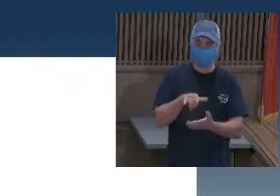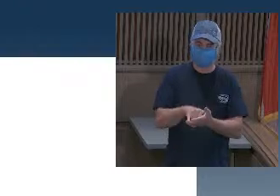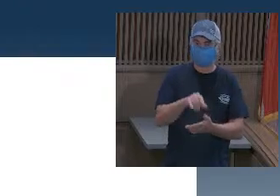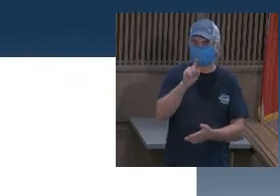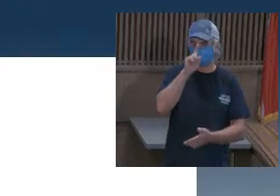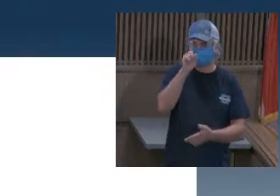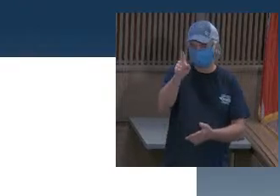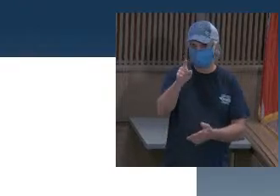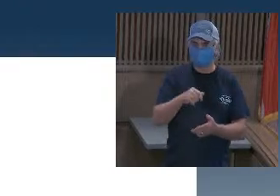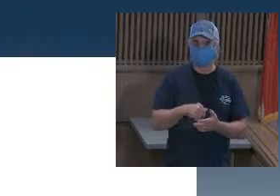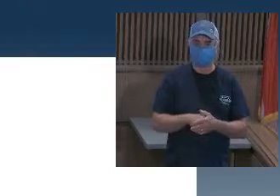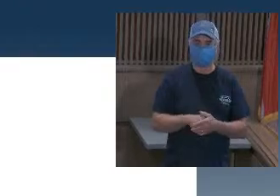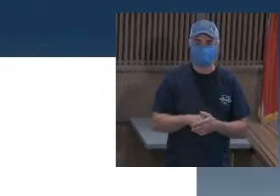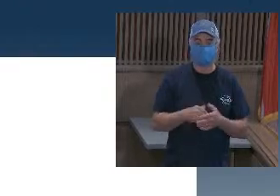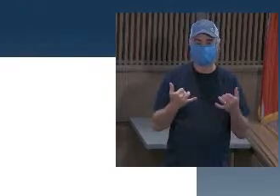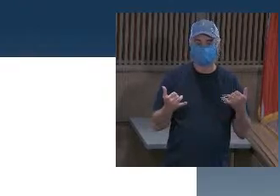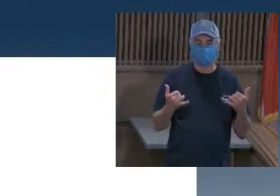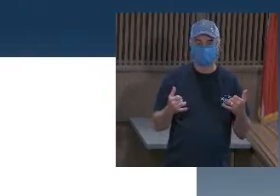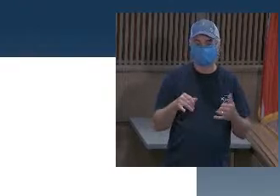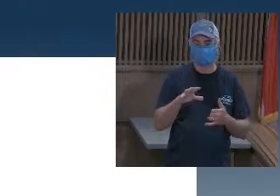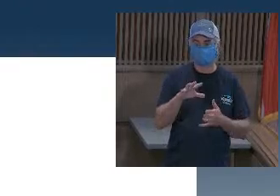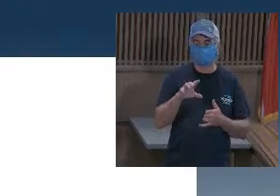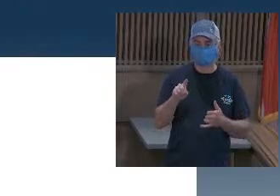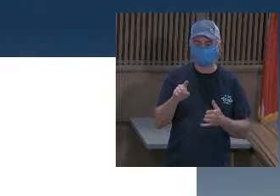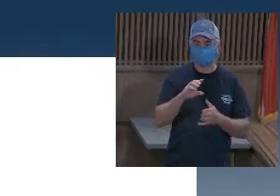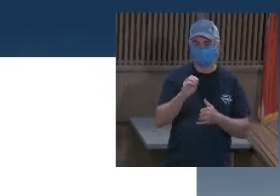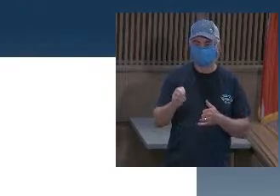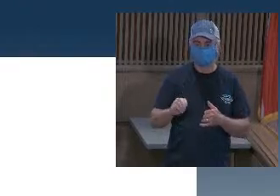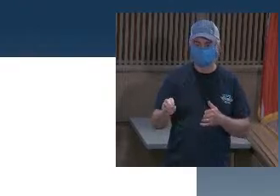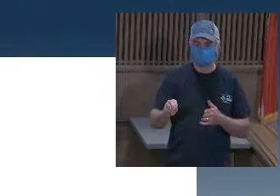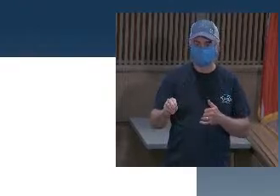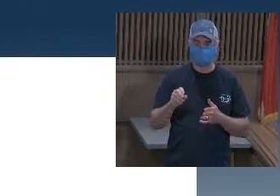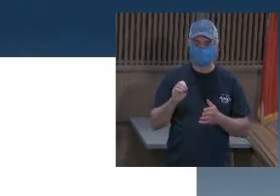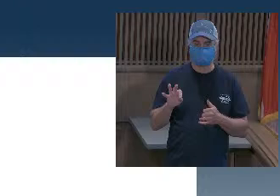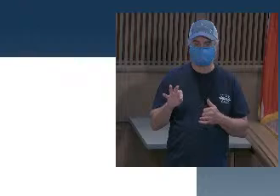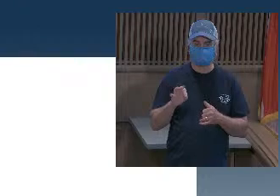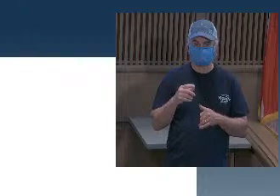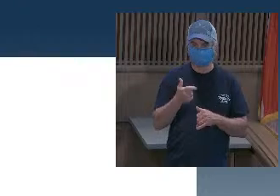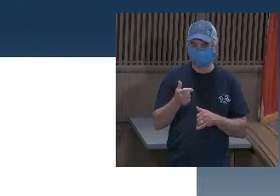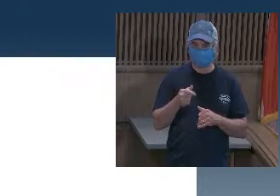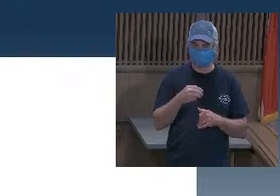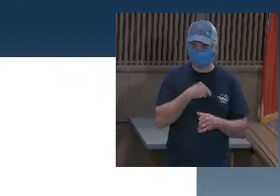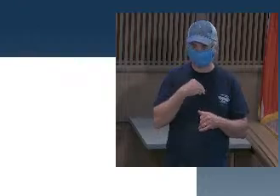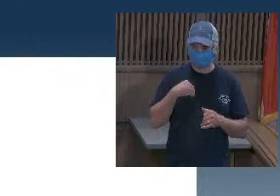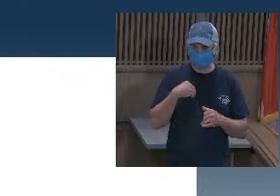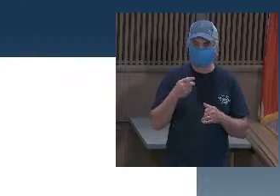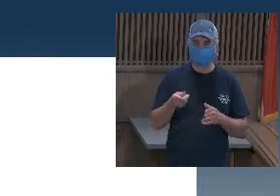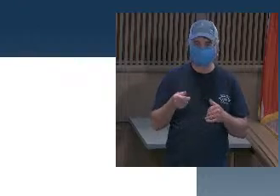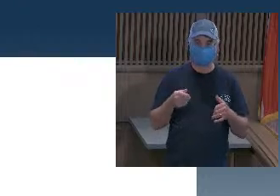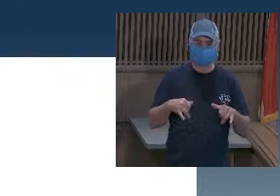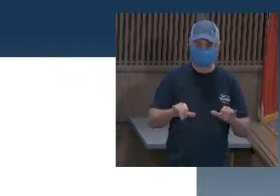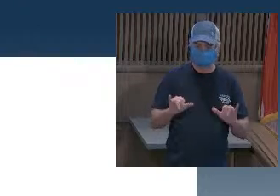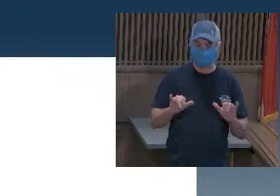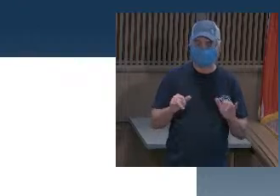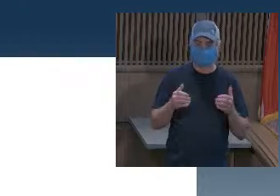do. Currently, 51% of Georgians have had at least one COVID vaccine